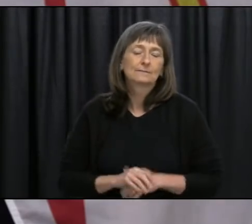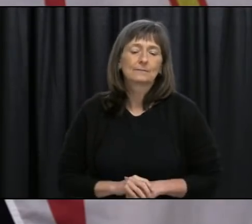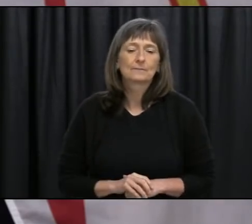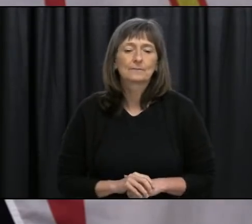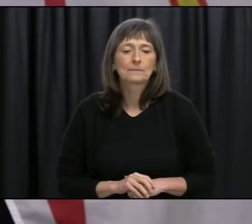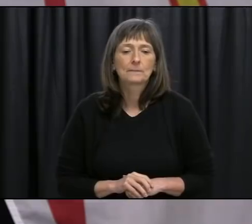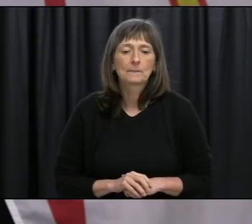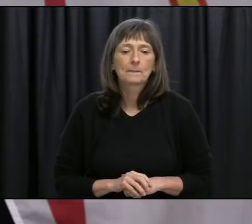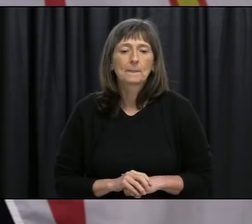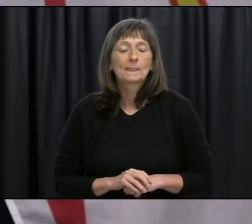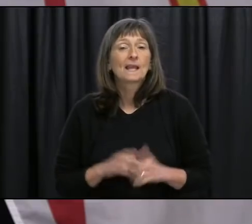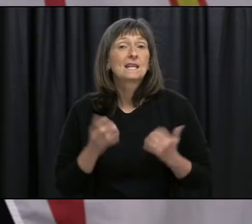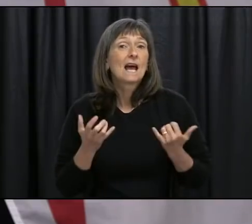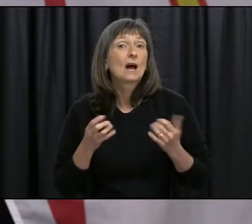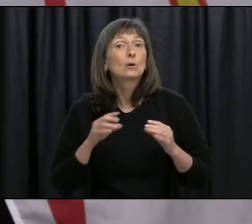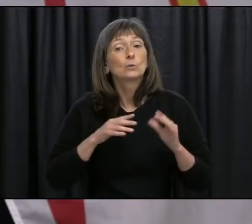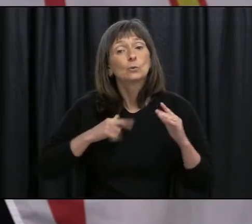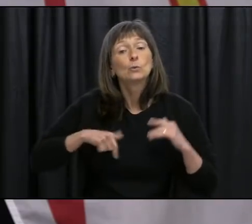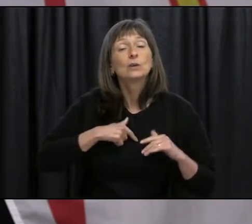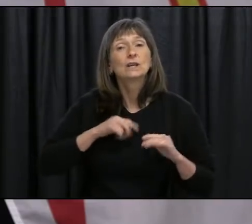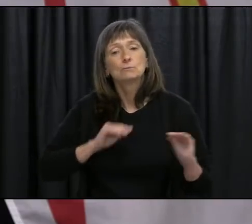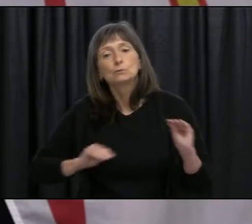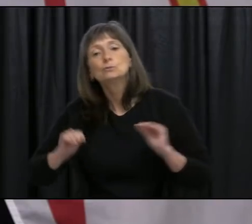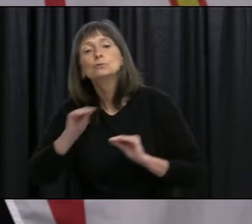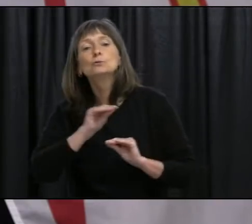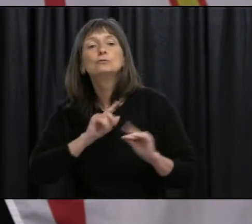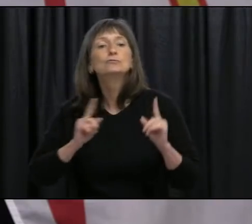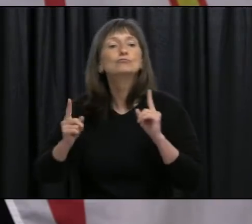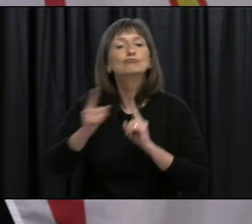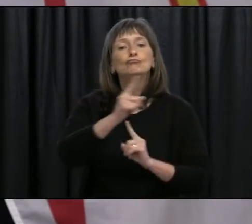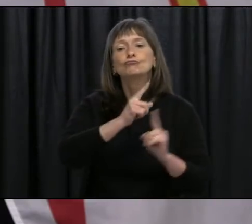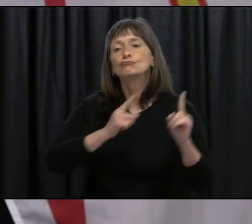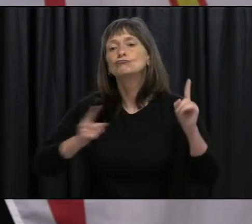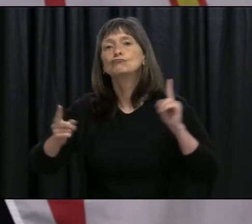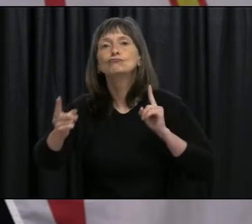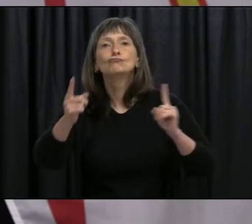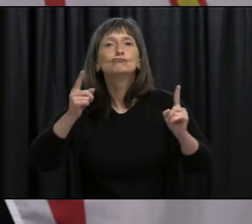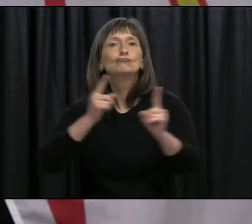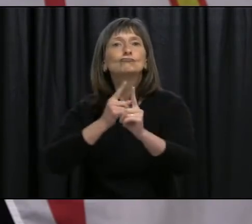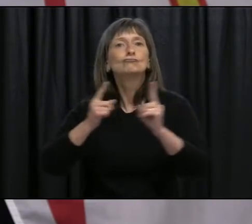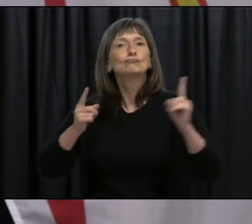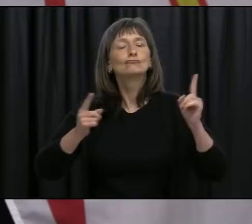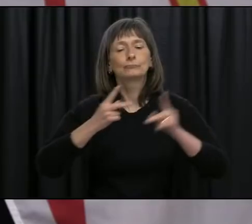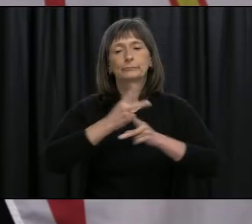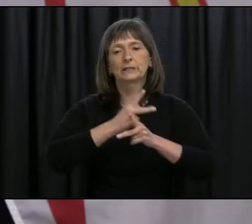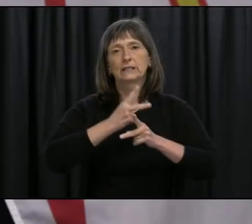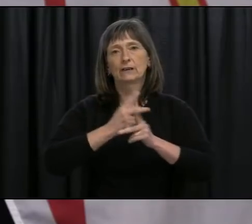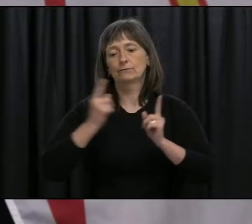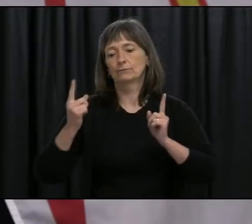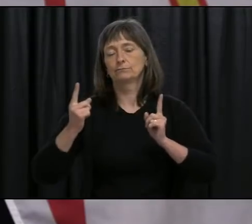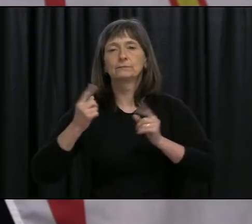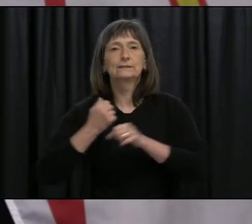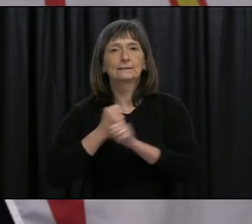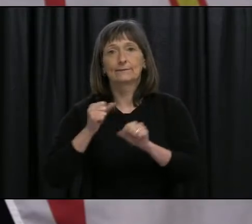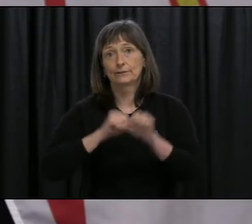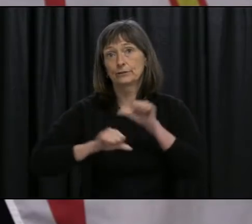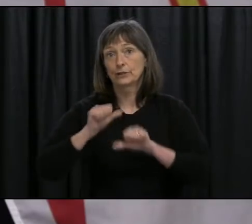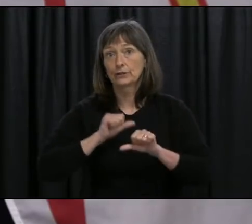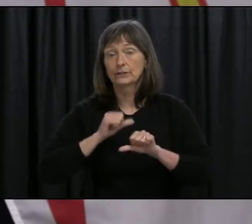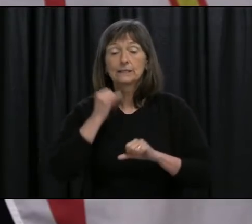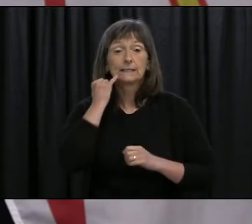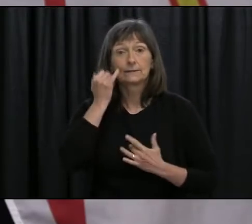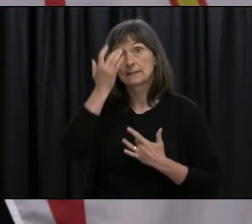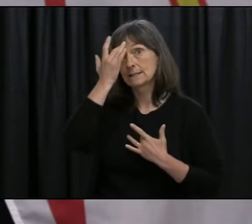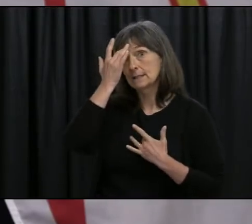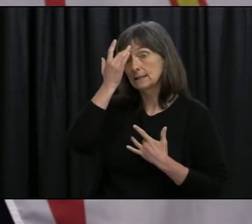So as we begin moving about more freely, please continue to be mindful of your safety and that of others. Without exception, please stay home